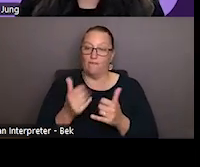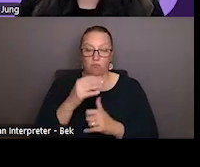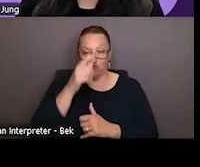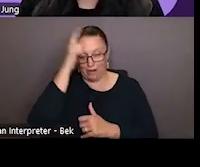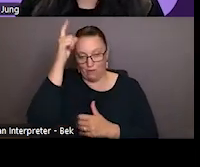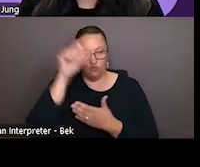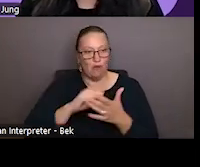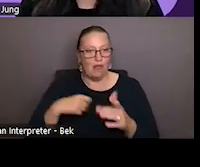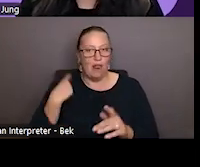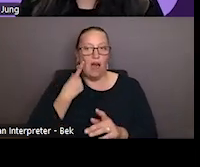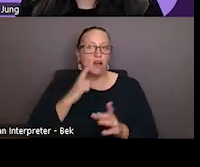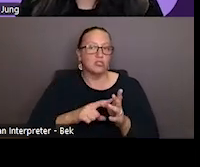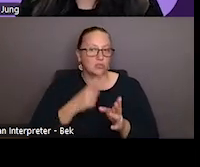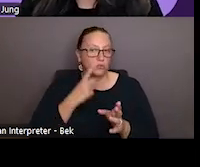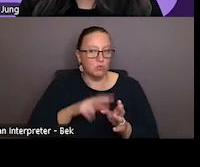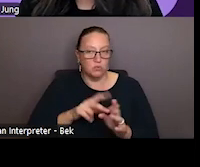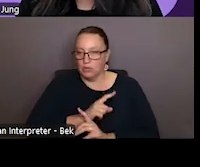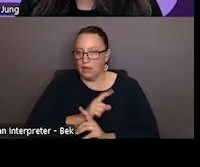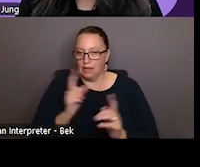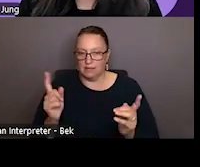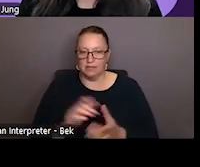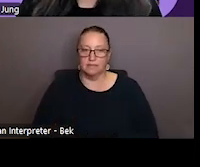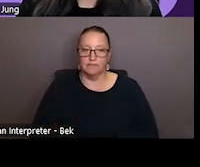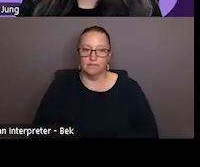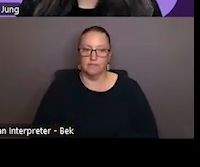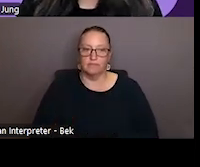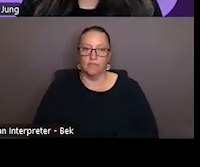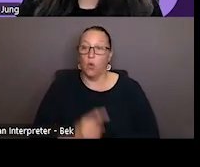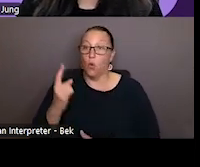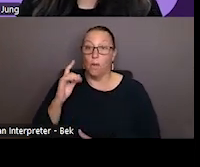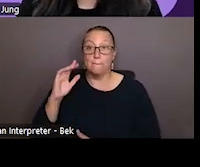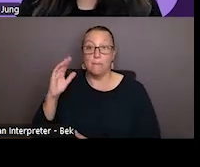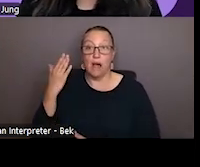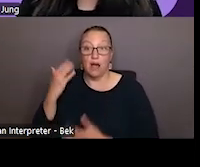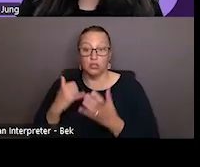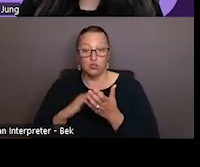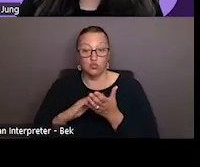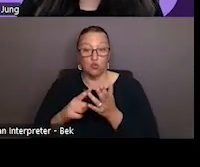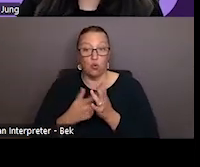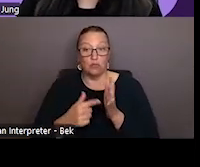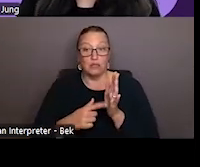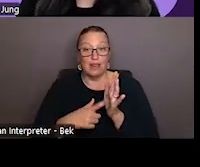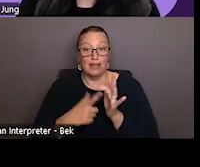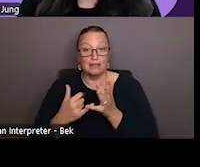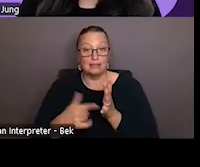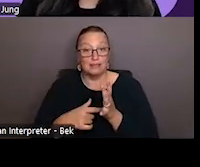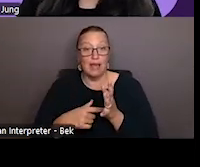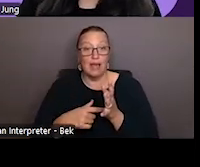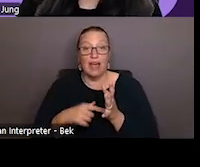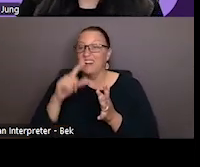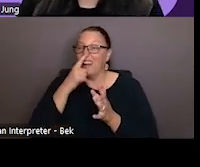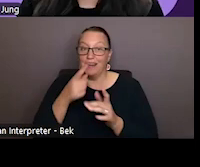Previous Asia Pacific Arts Award shortlistees cannot be nominated for the same project in subsequent